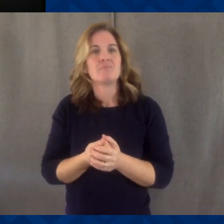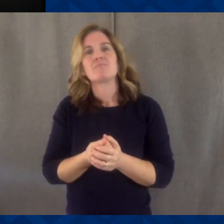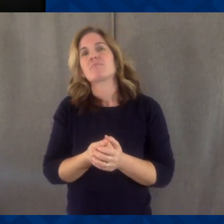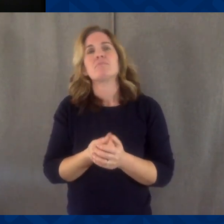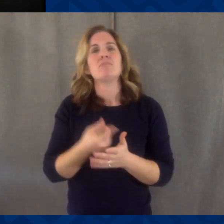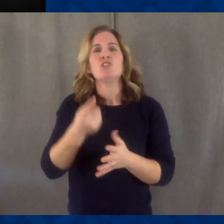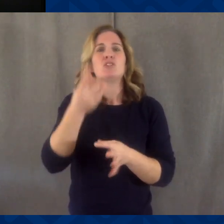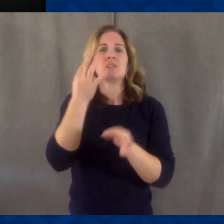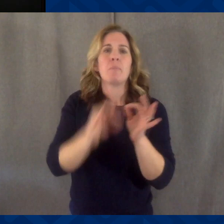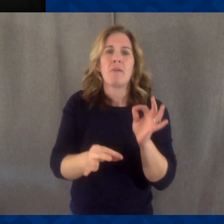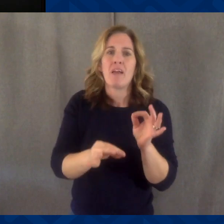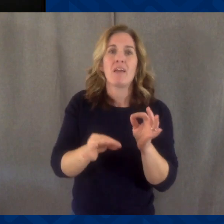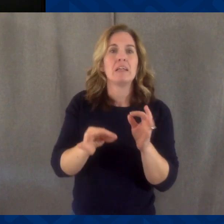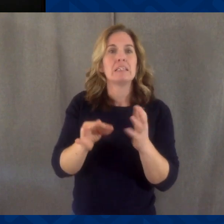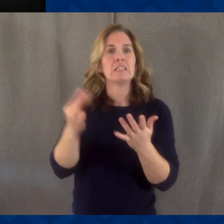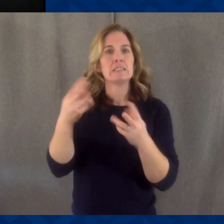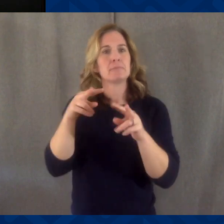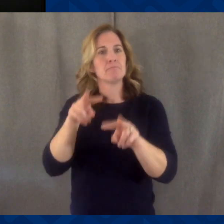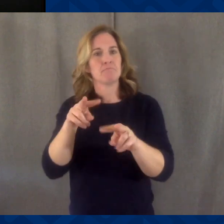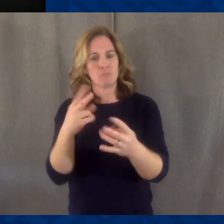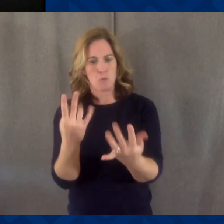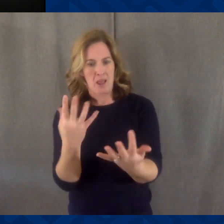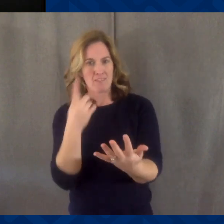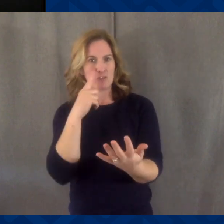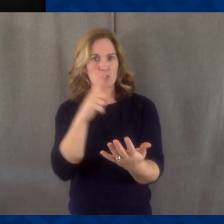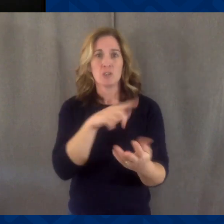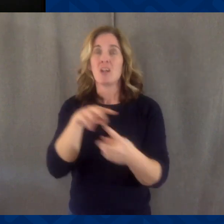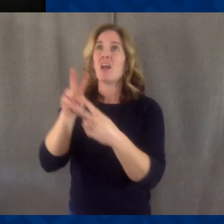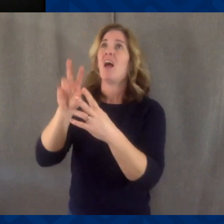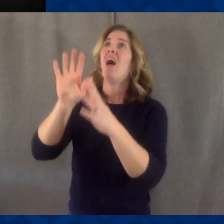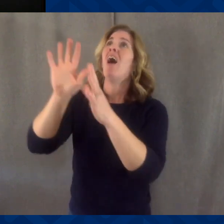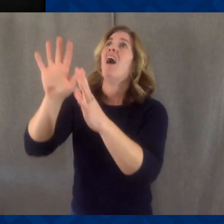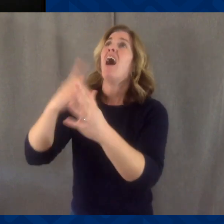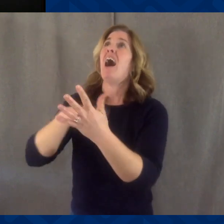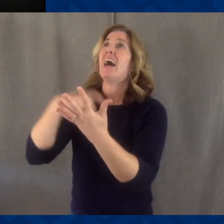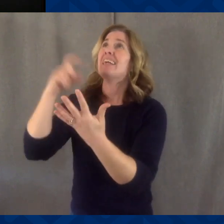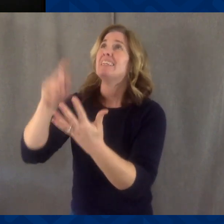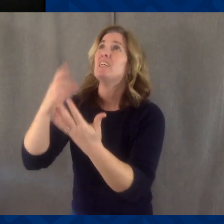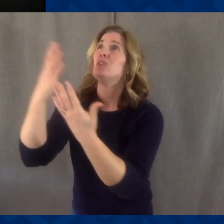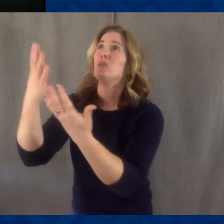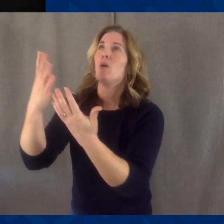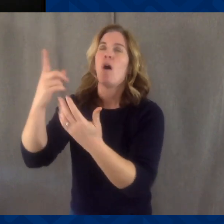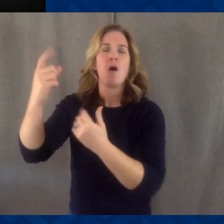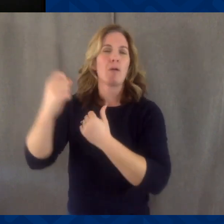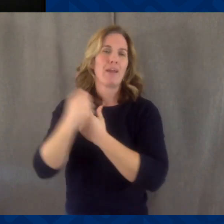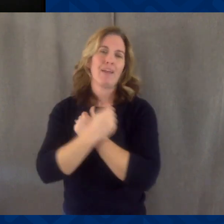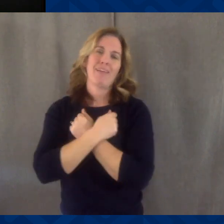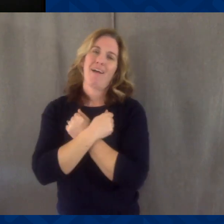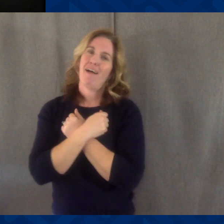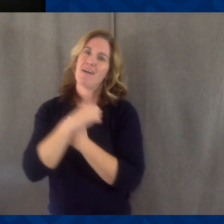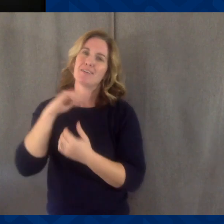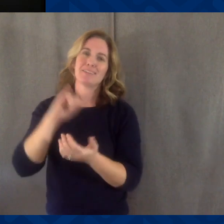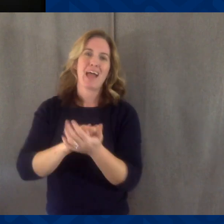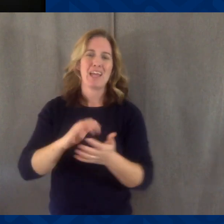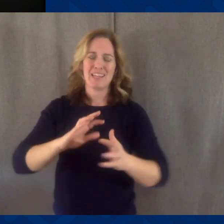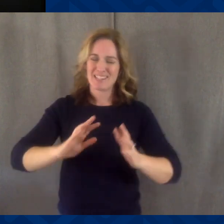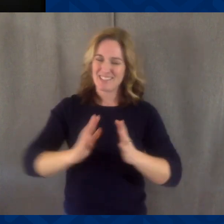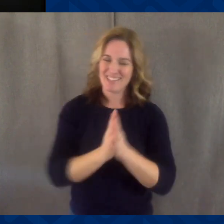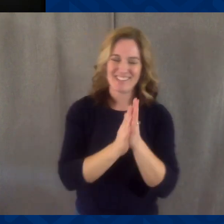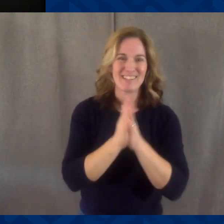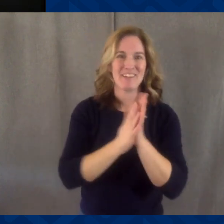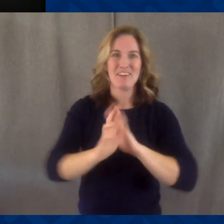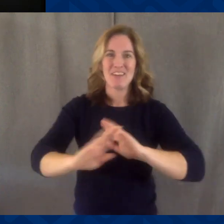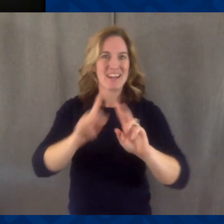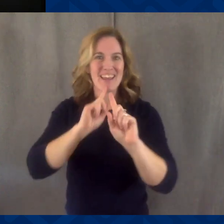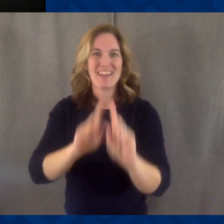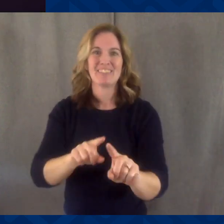you. And I'm telling y'all, that's a prayer that he loves to answer. That's a prayer that he will answer every single time. This younger son knew